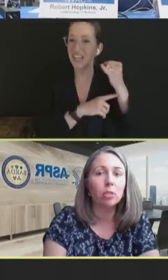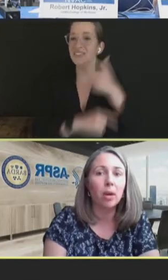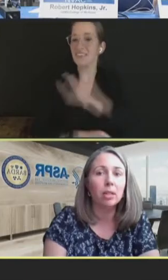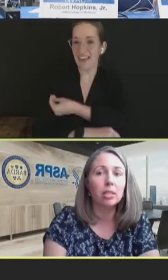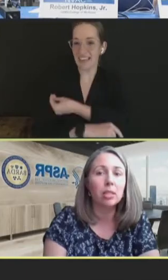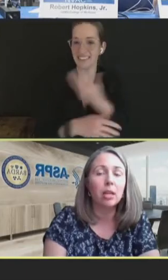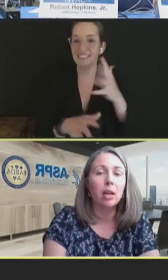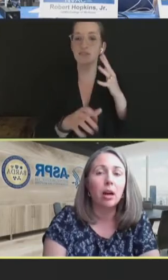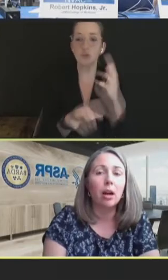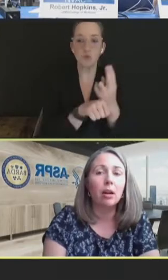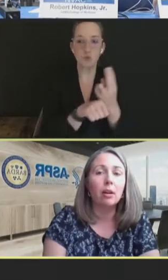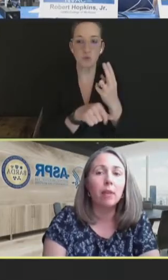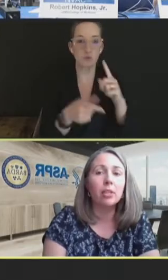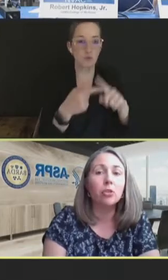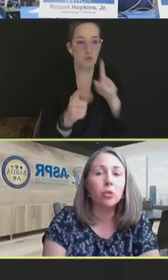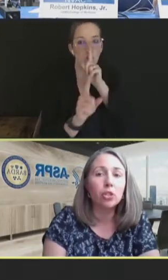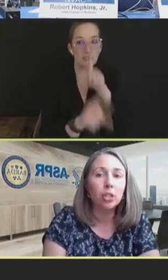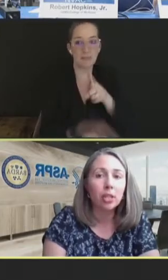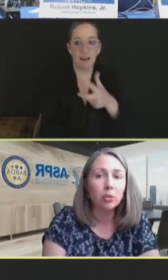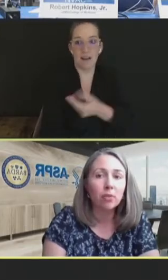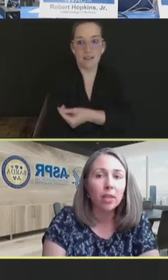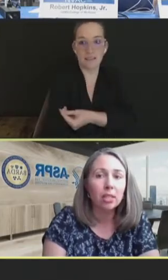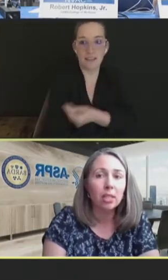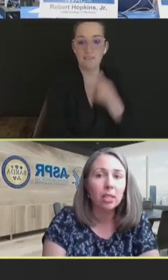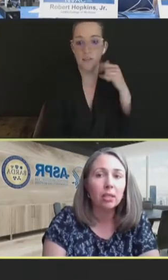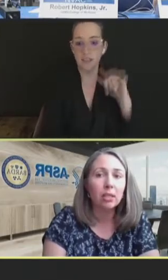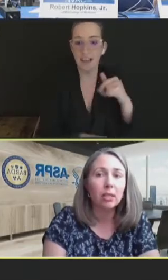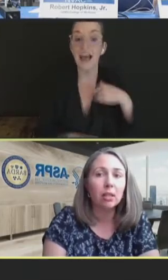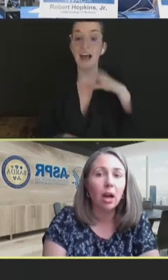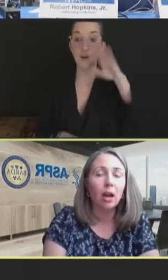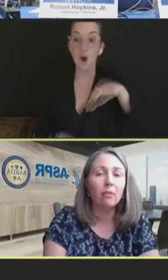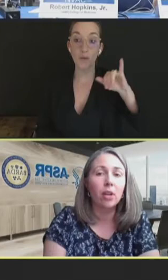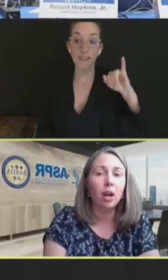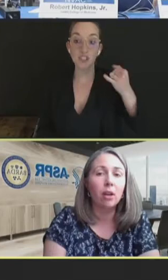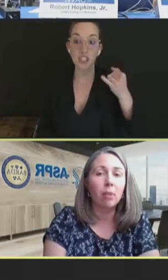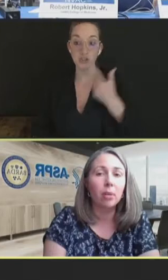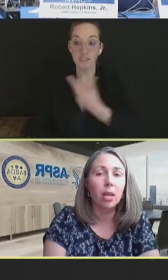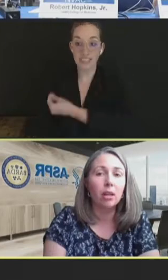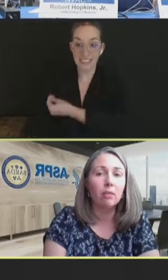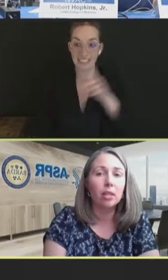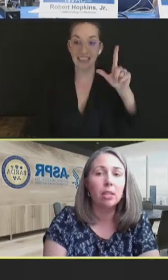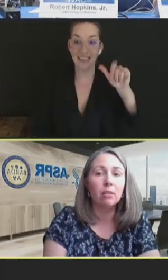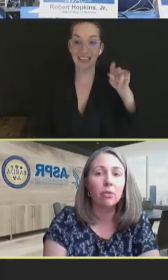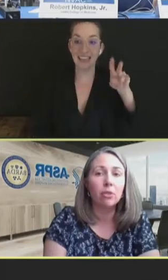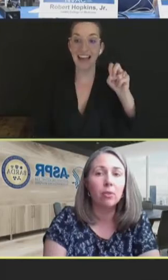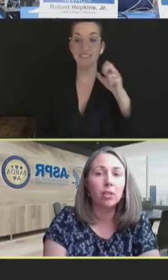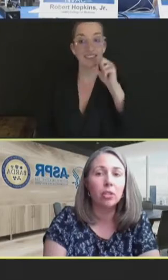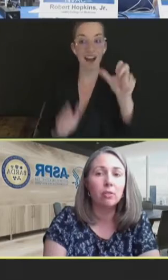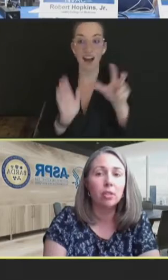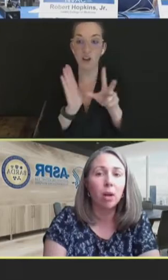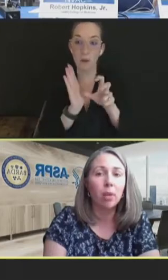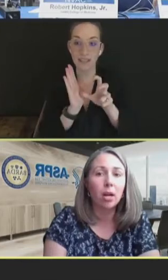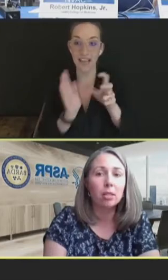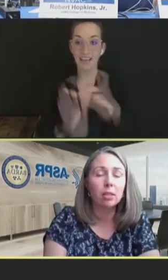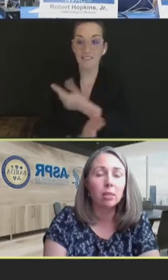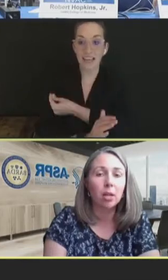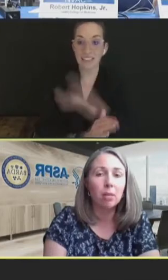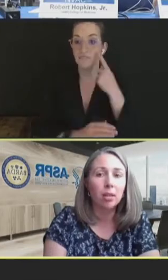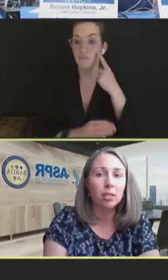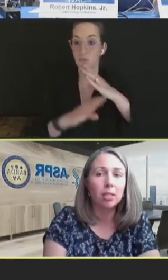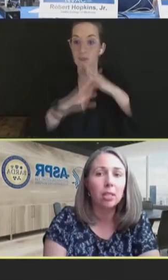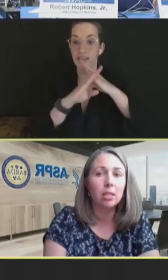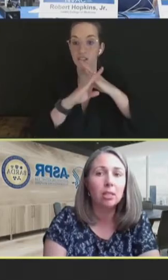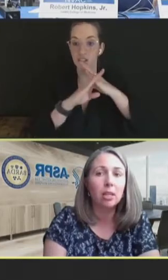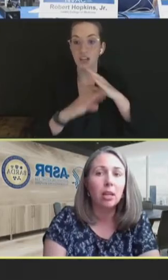this response. As you know, the Jynneos vaccine is a live, non-replicating vaccine for the prevention of smallpox and